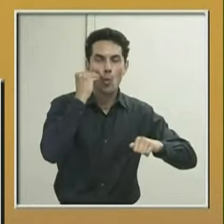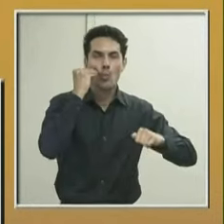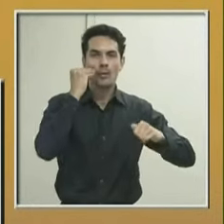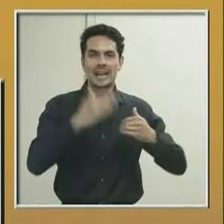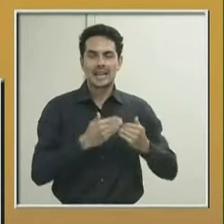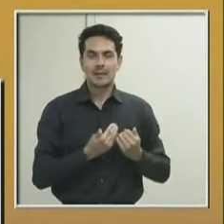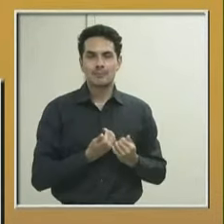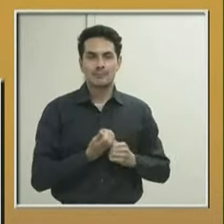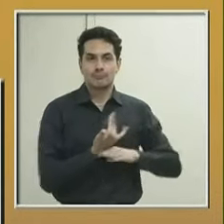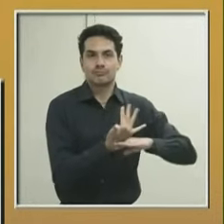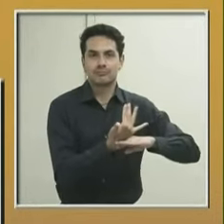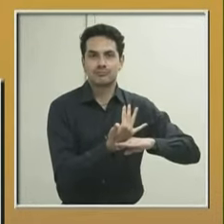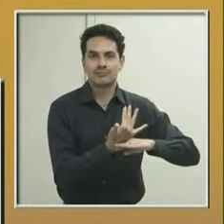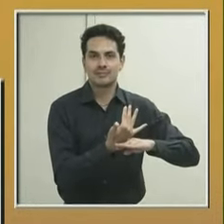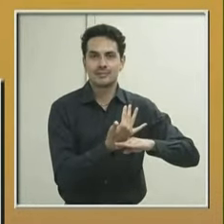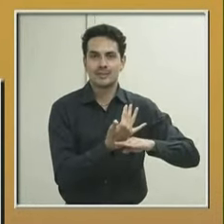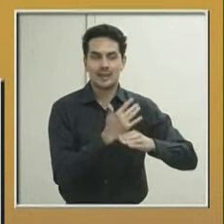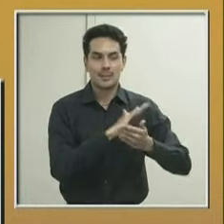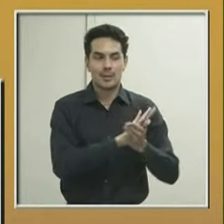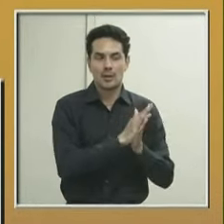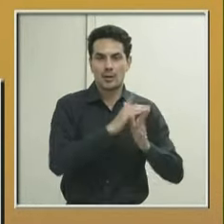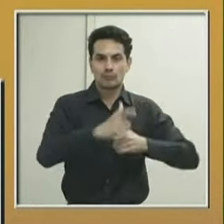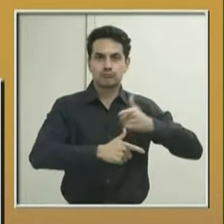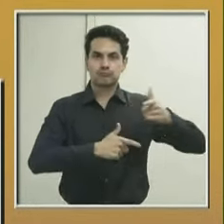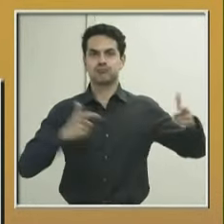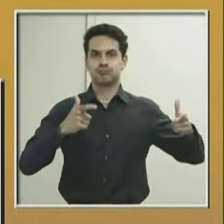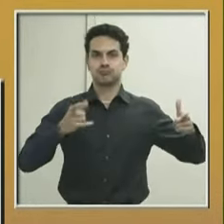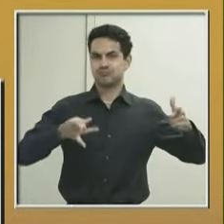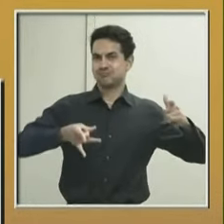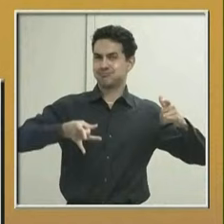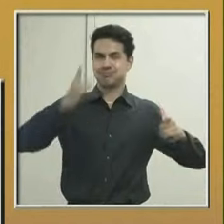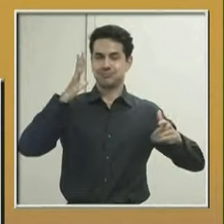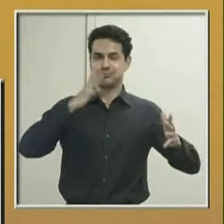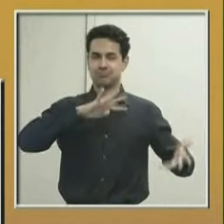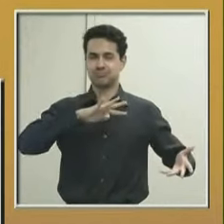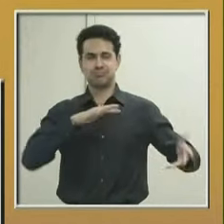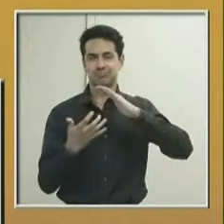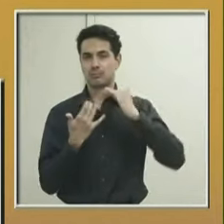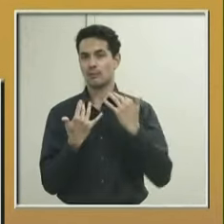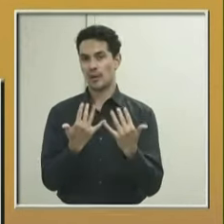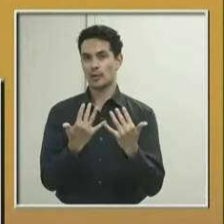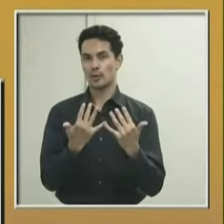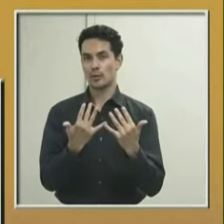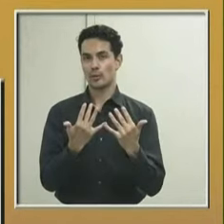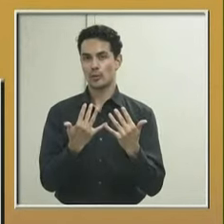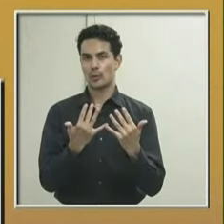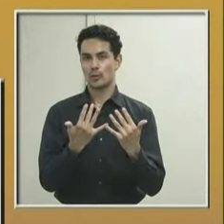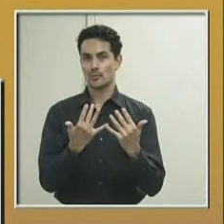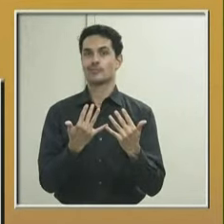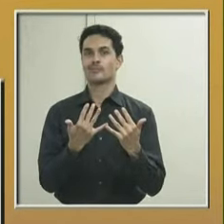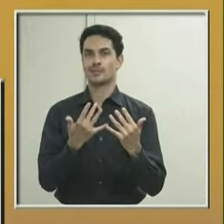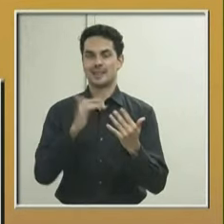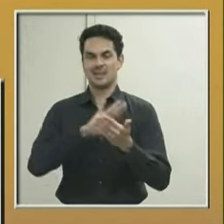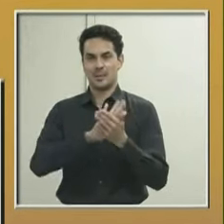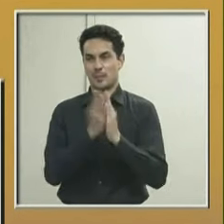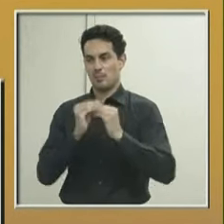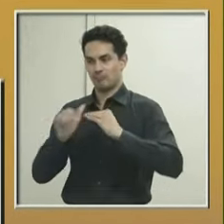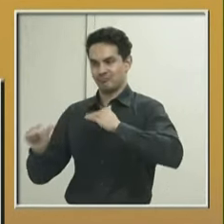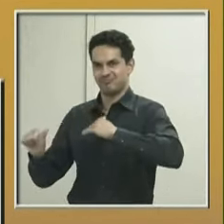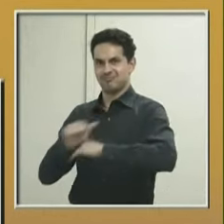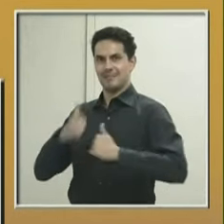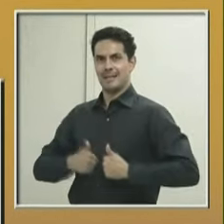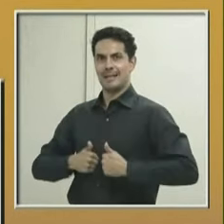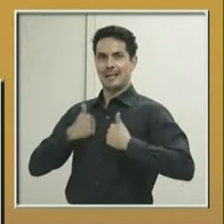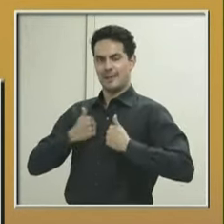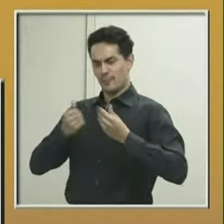ignited and become large, disastrous, and destructive fire that threatens life, health, and